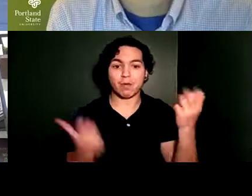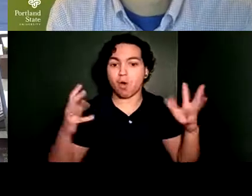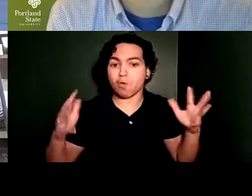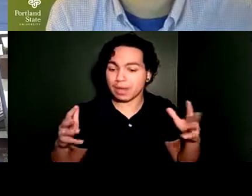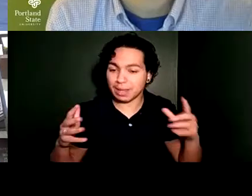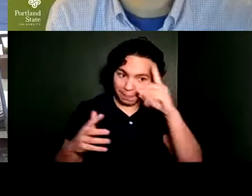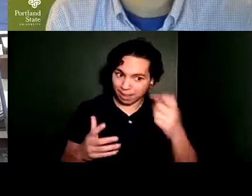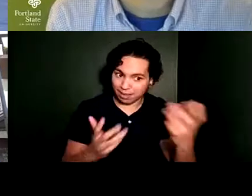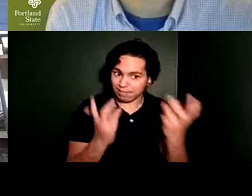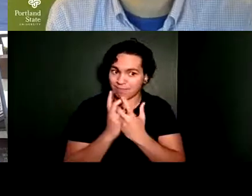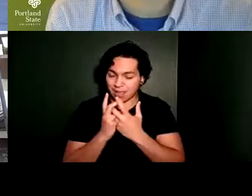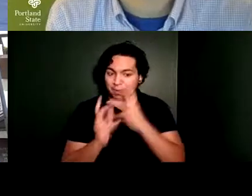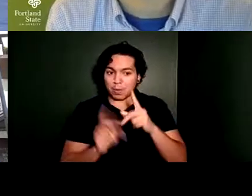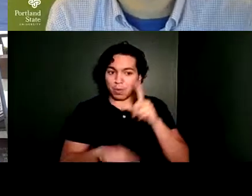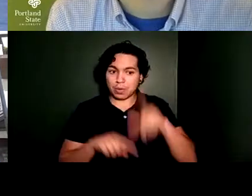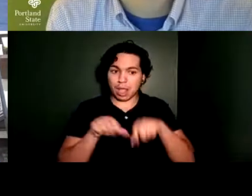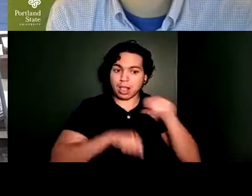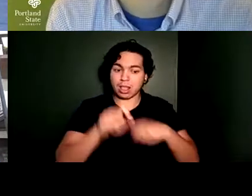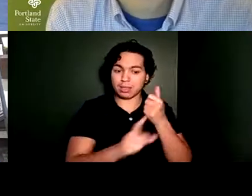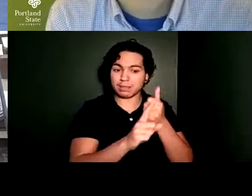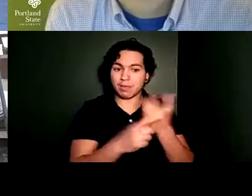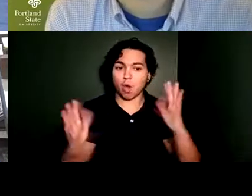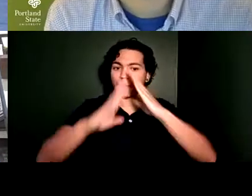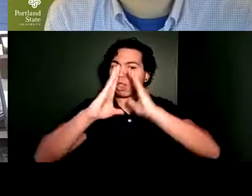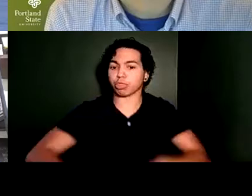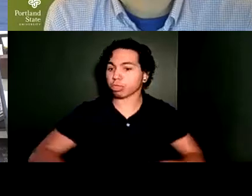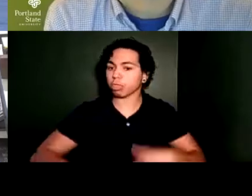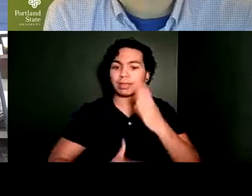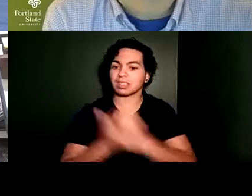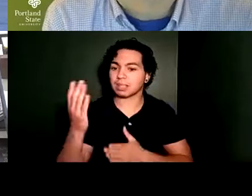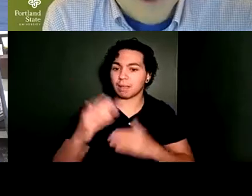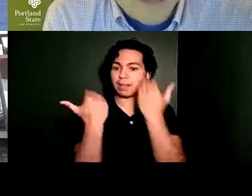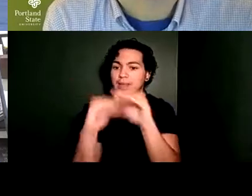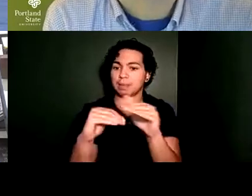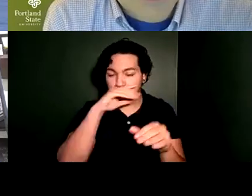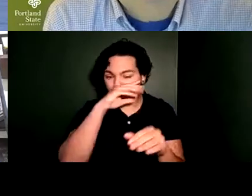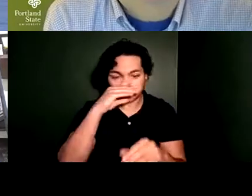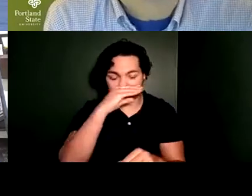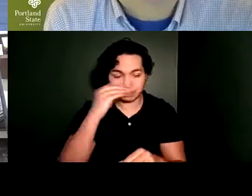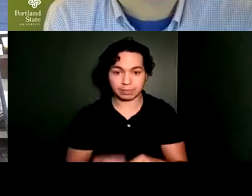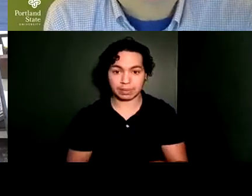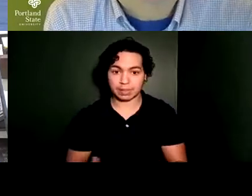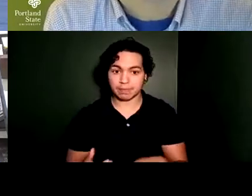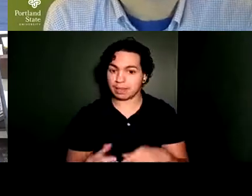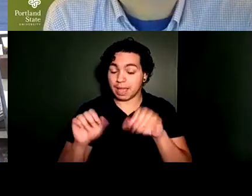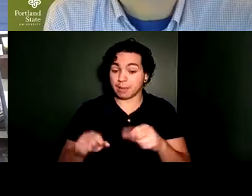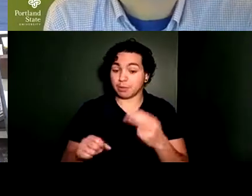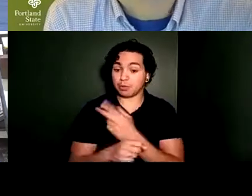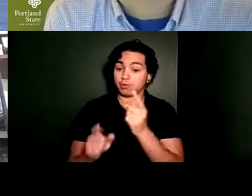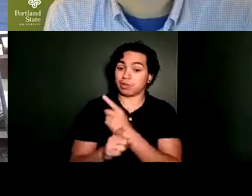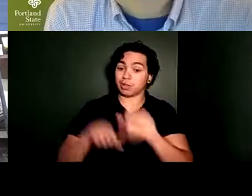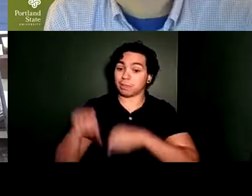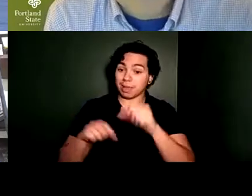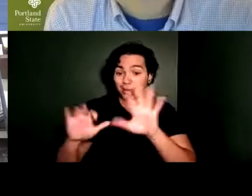cases, right? Just it breaks down barriers to just able to use a regular cycle.